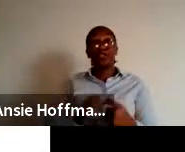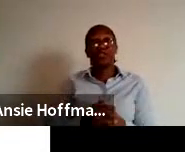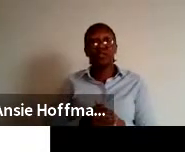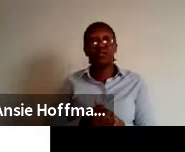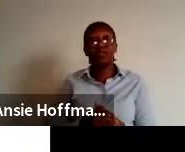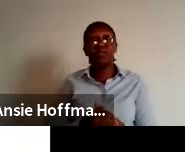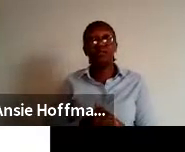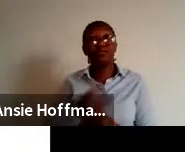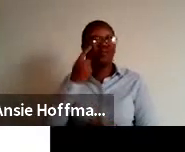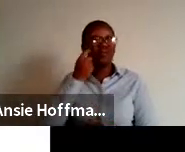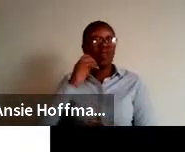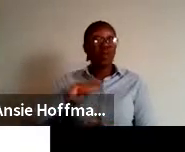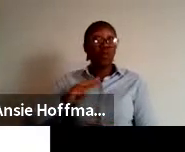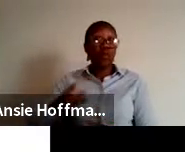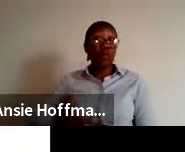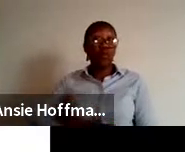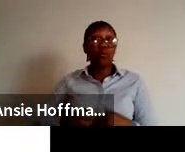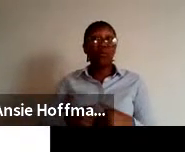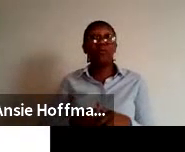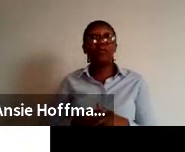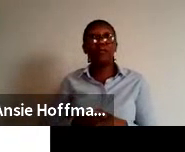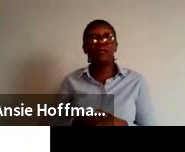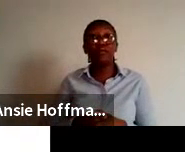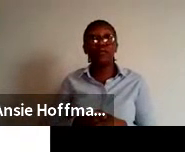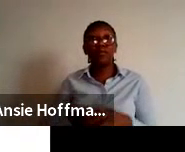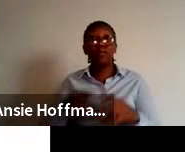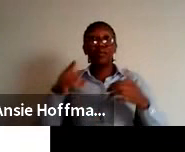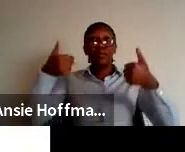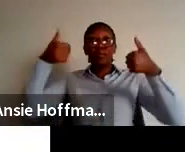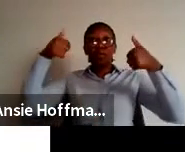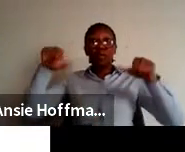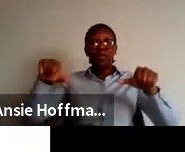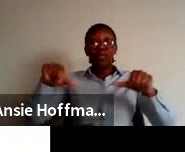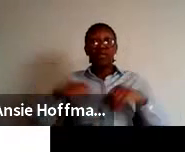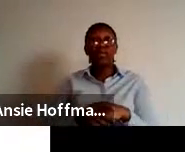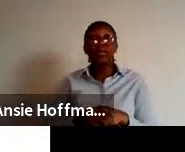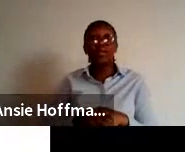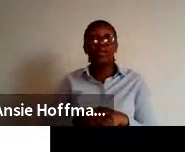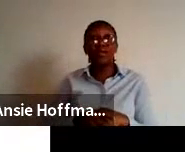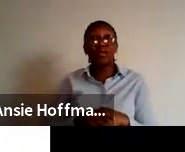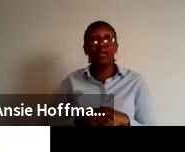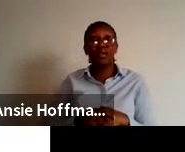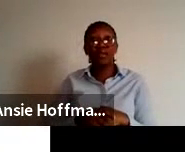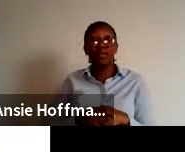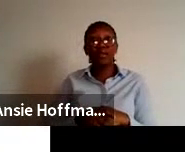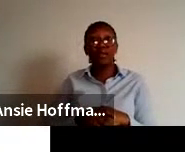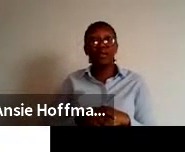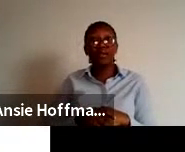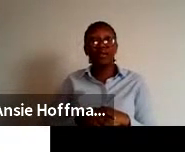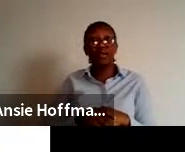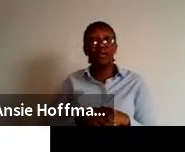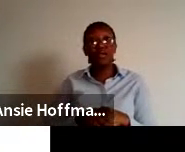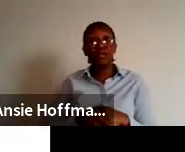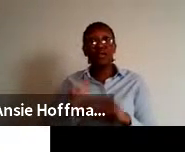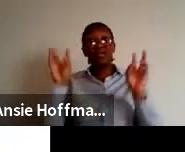Ladies and gentlemen, the next slide talks to the definition of illicit trade. And